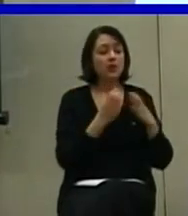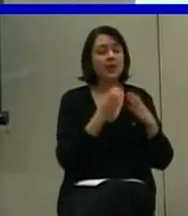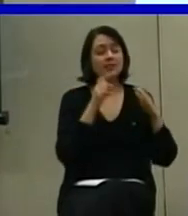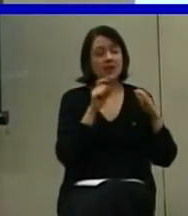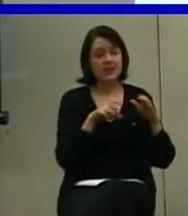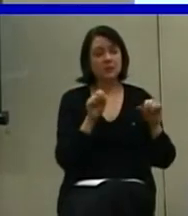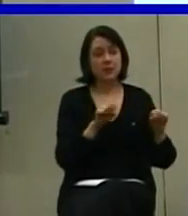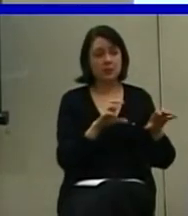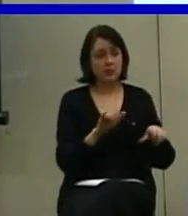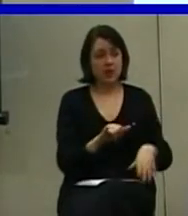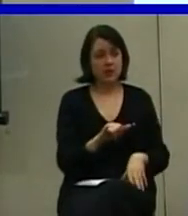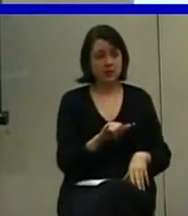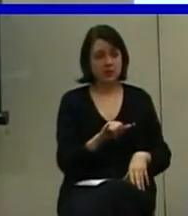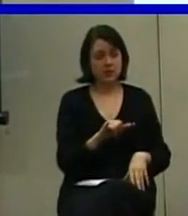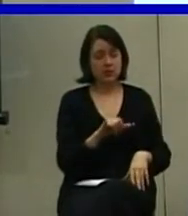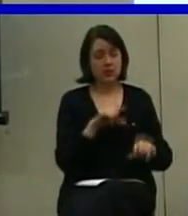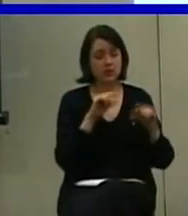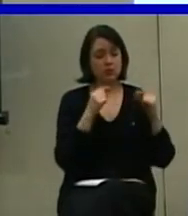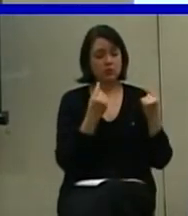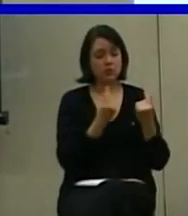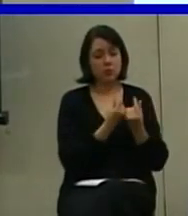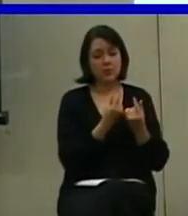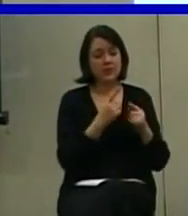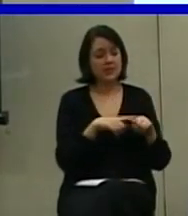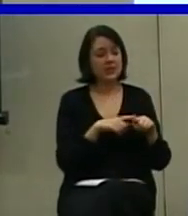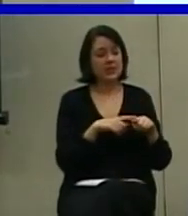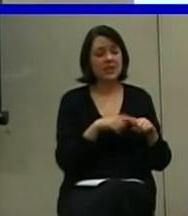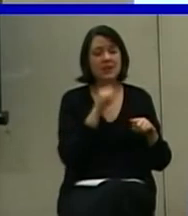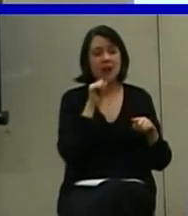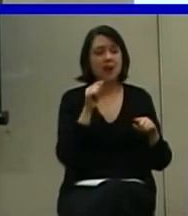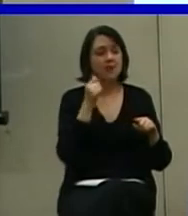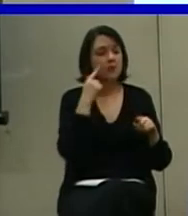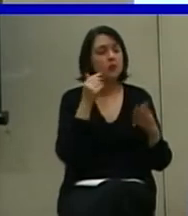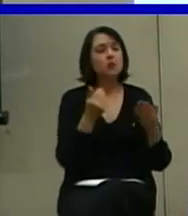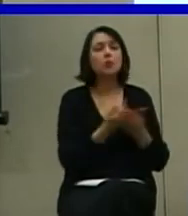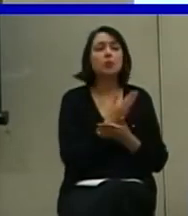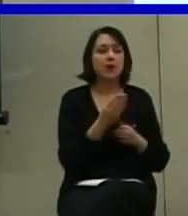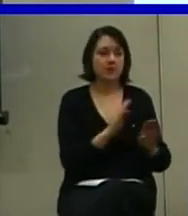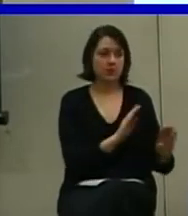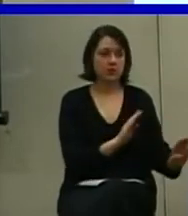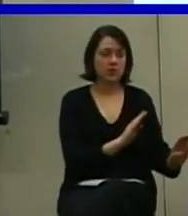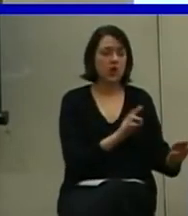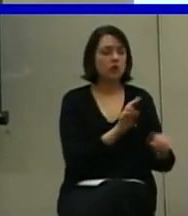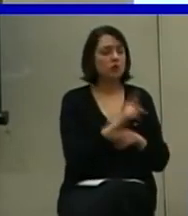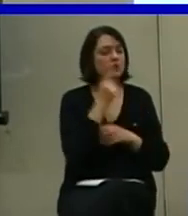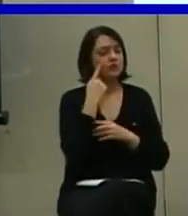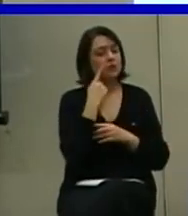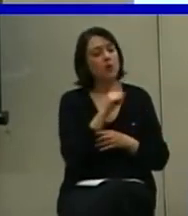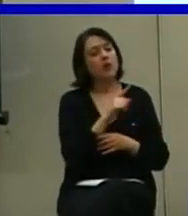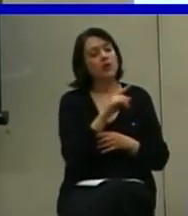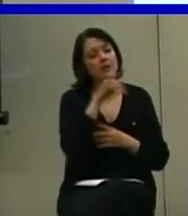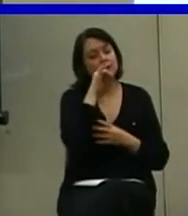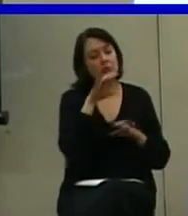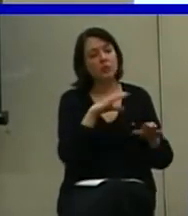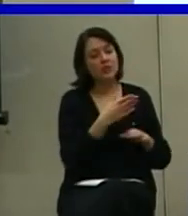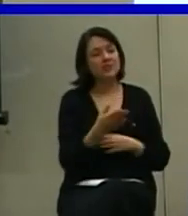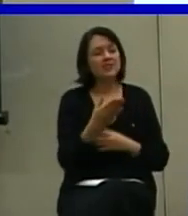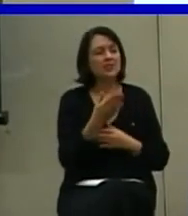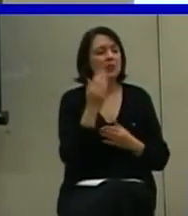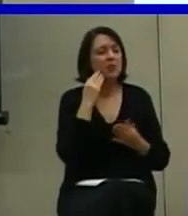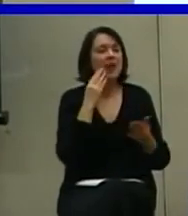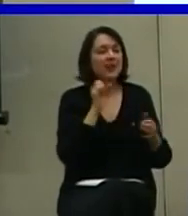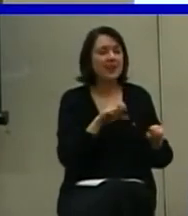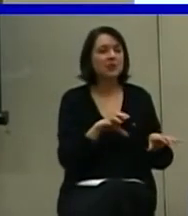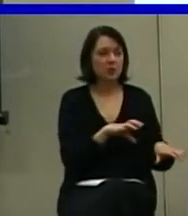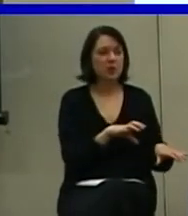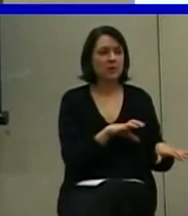it. Group contingencies are not used for teaching new behaviors. They're used for getting kids to do things you know they already